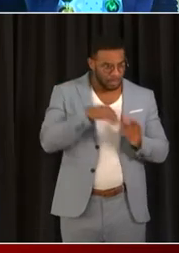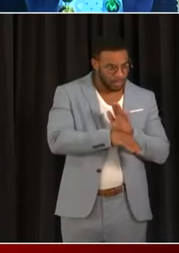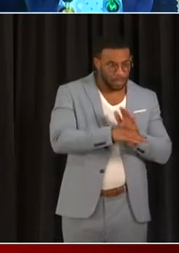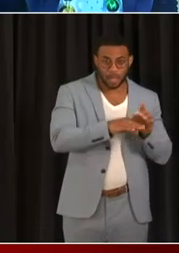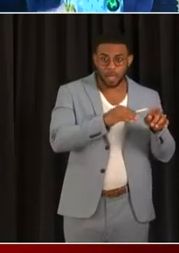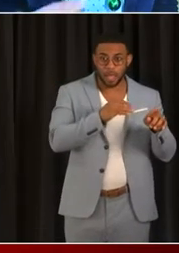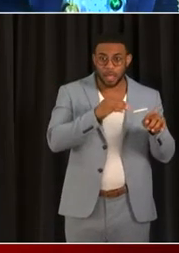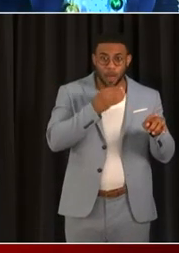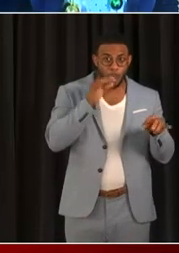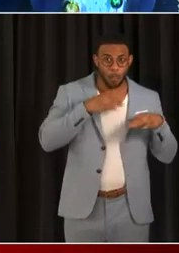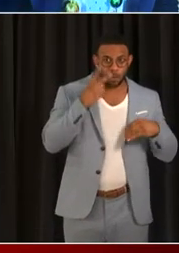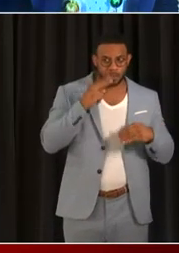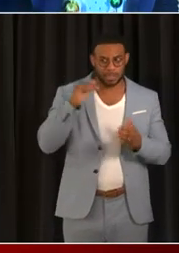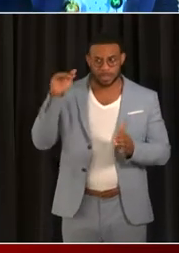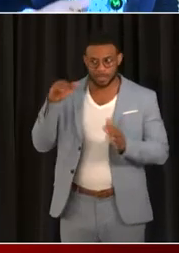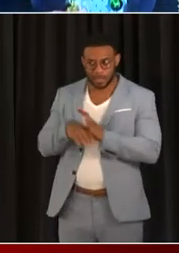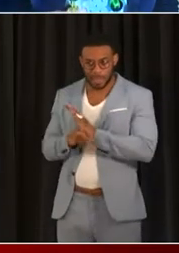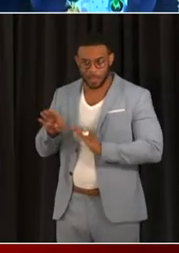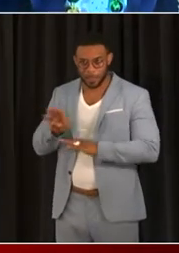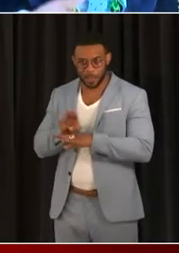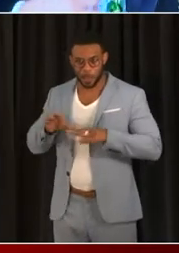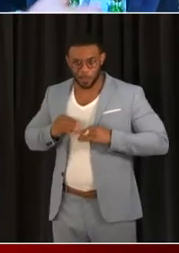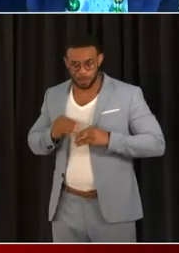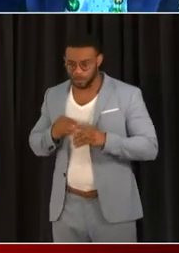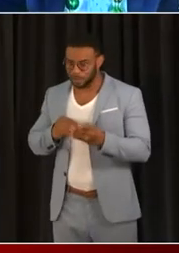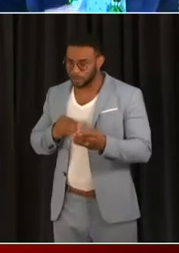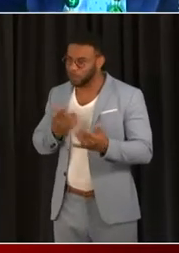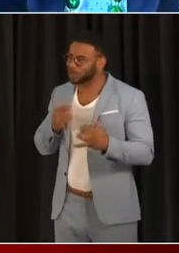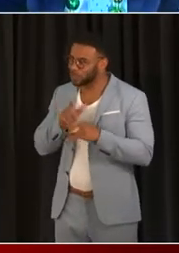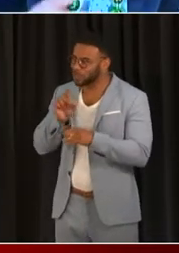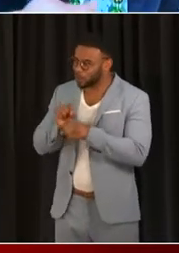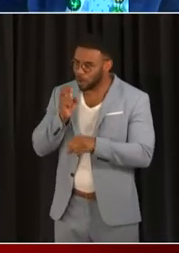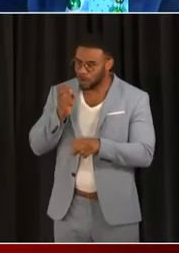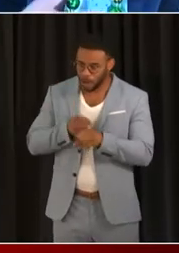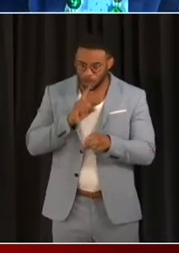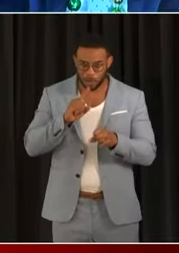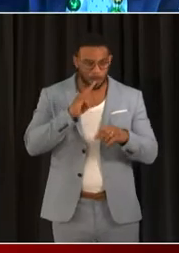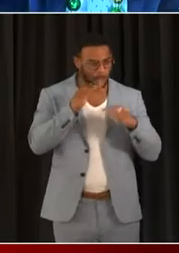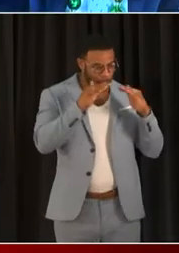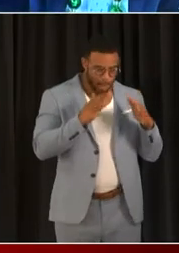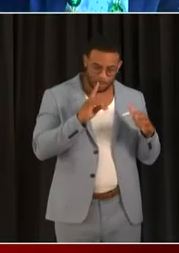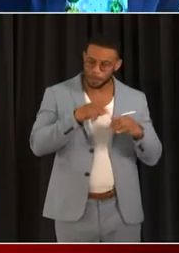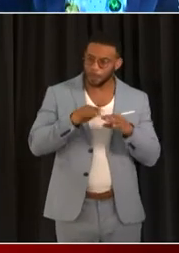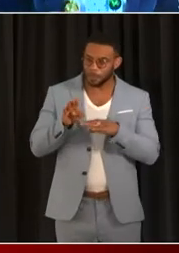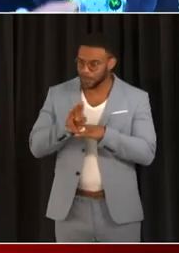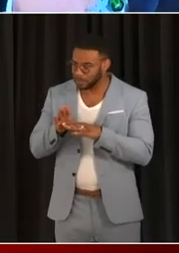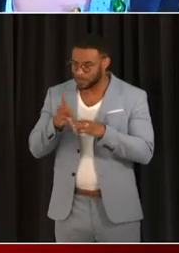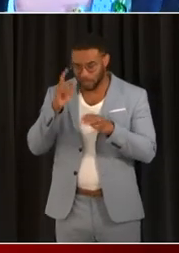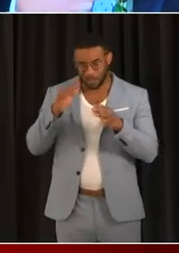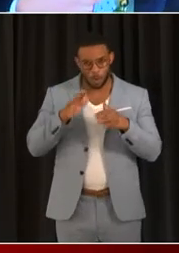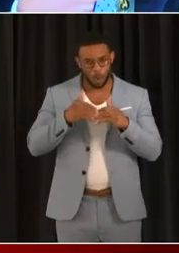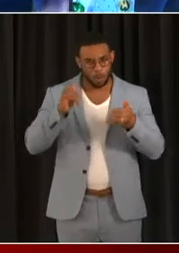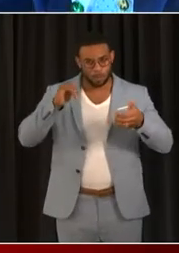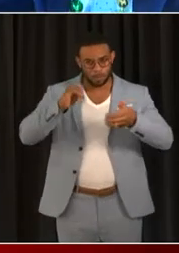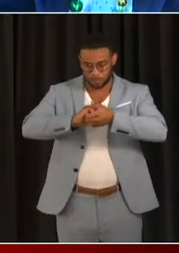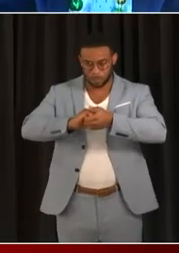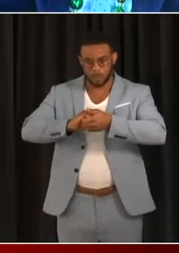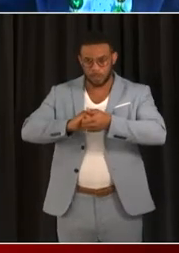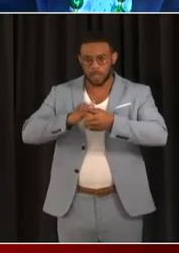in business ownership. So I say that to say we still need to talk about housing. I'm going to talk about business, but